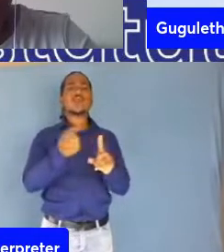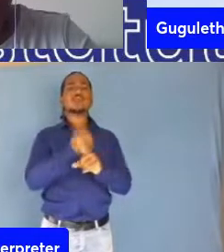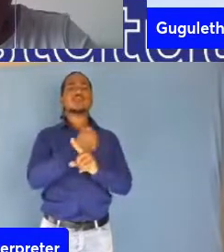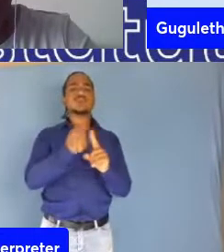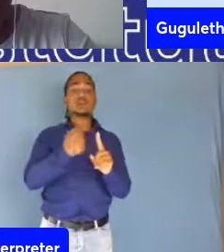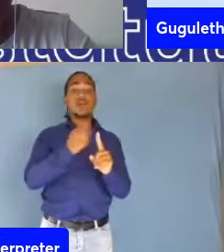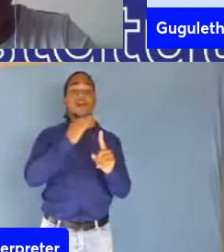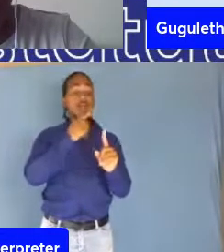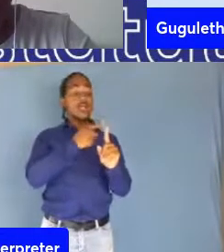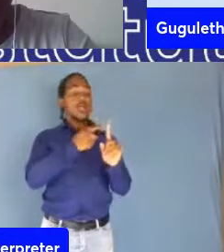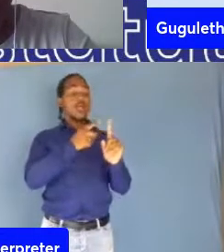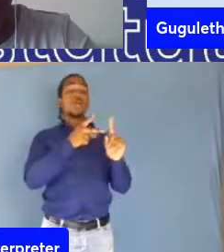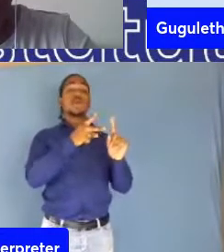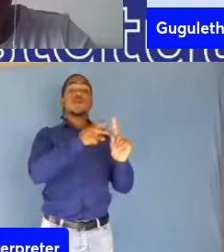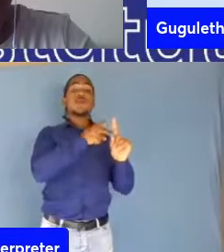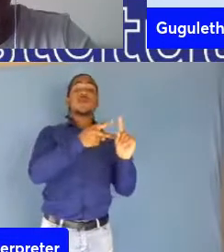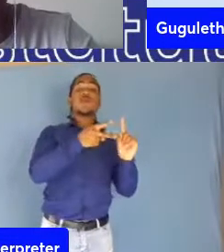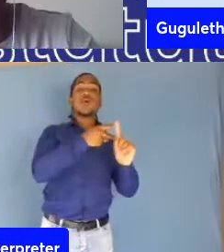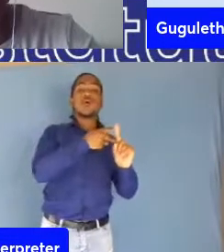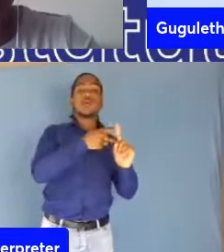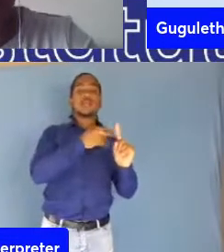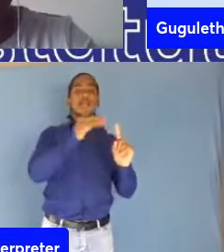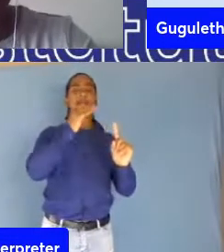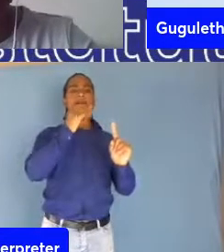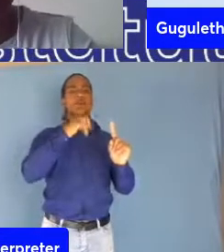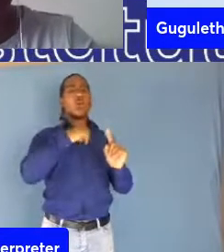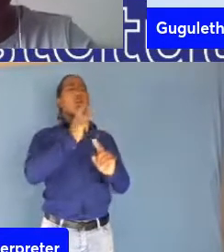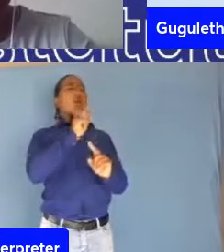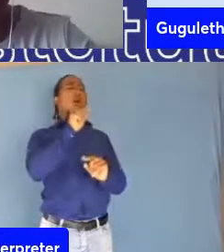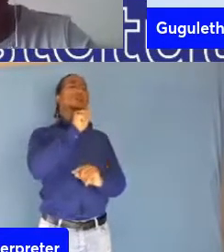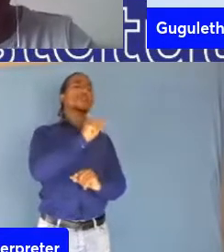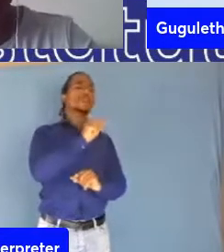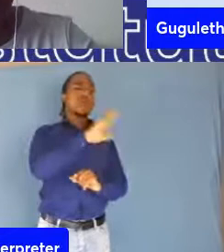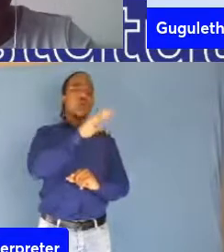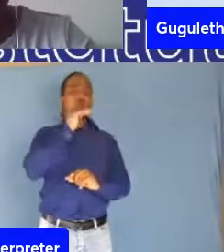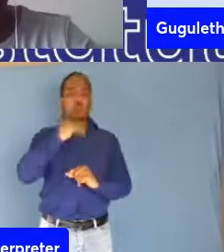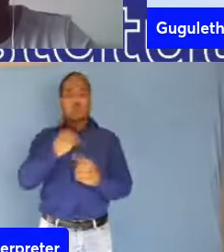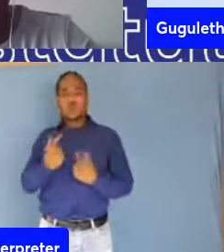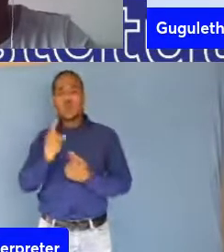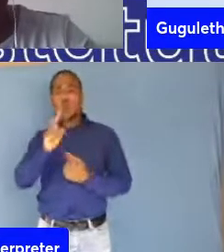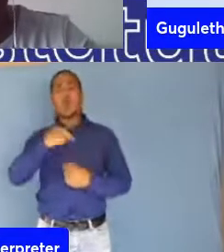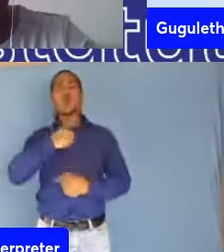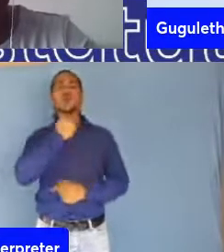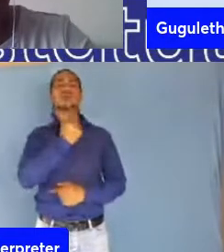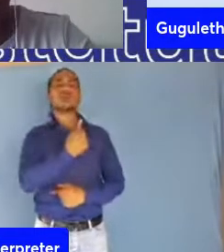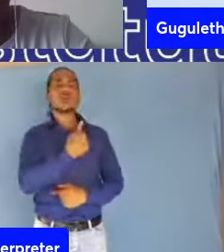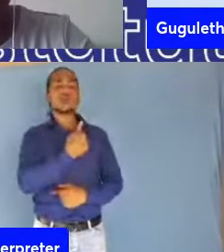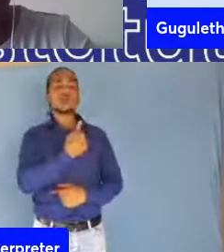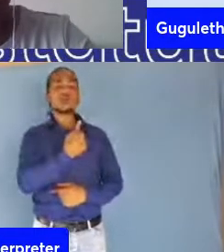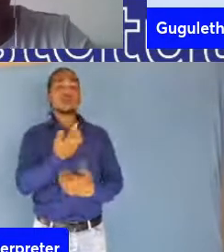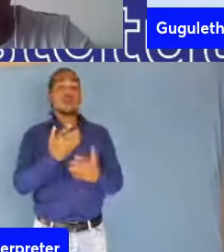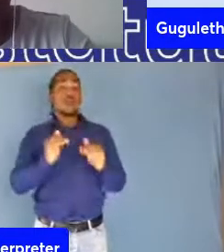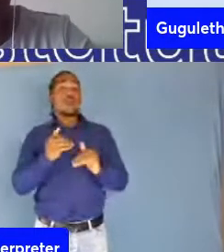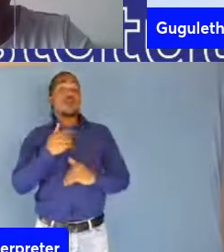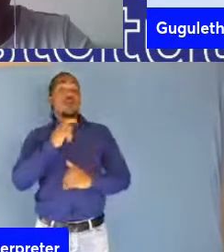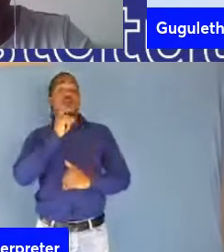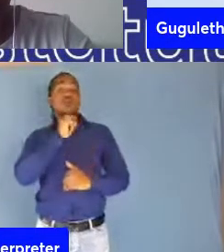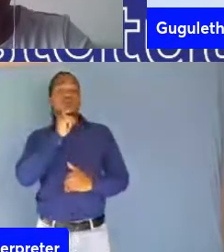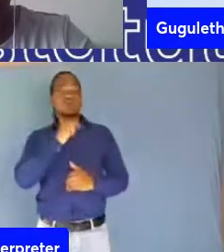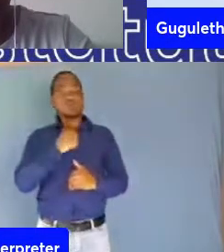is, not for what we make, Yeah. right? Not for what we are saying. Like I'm using my